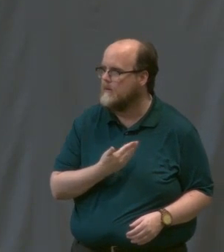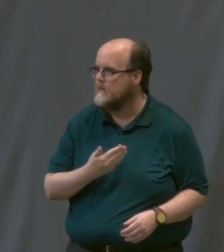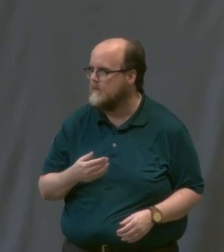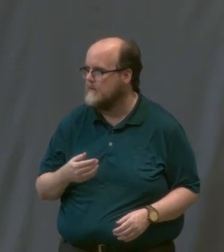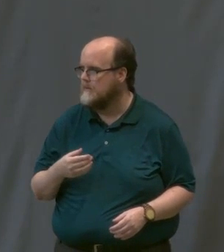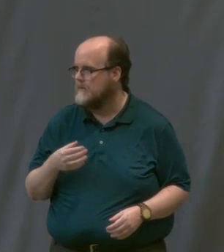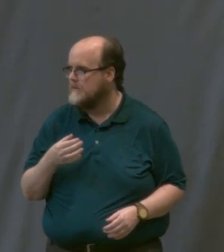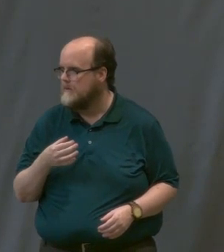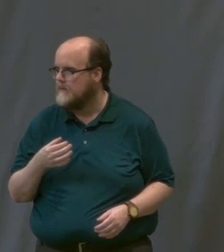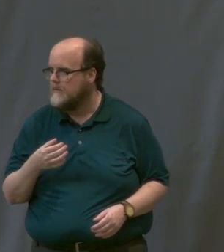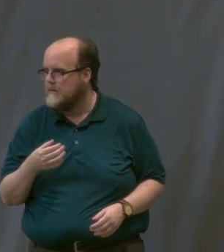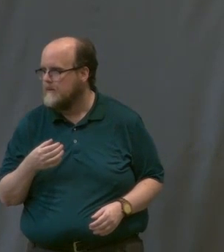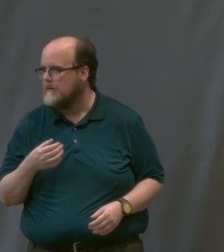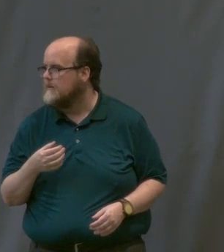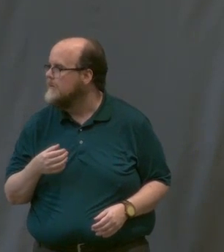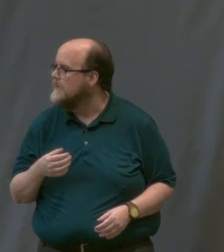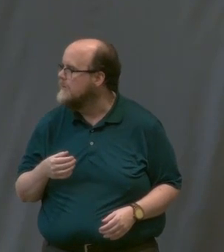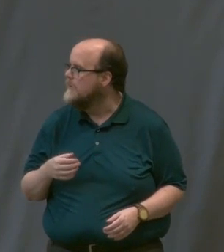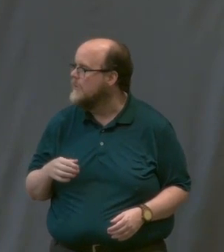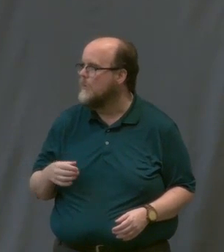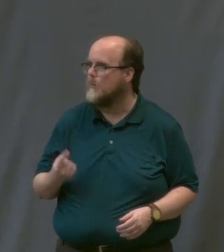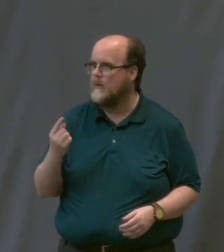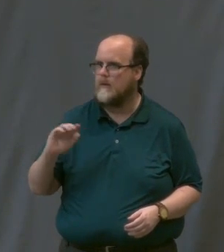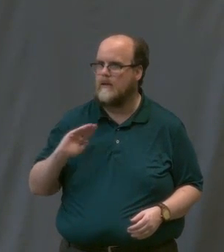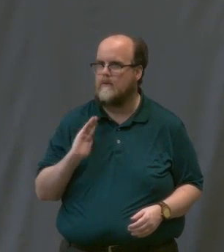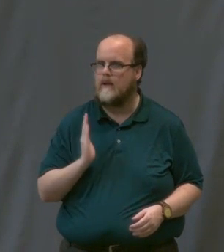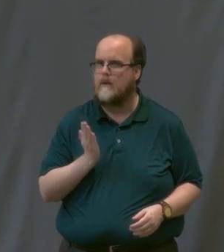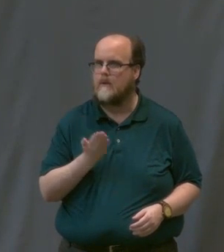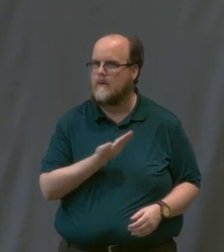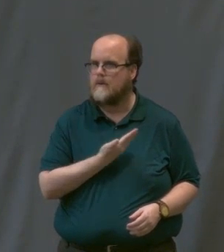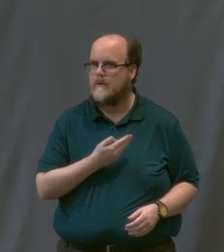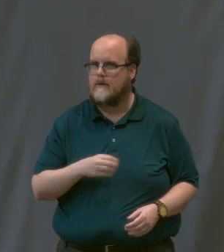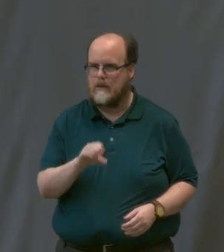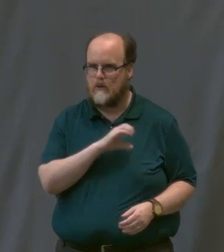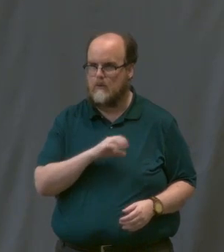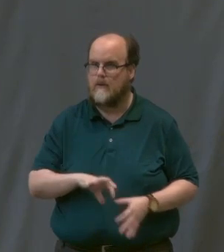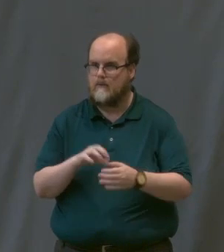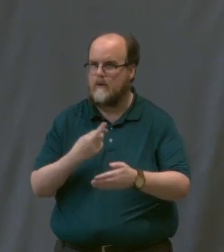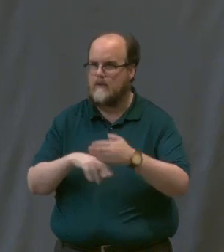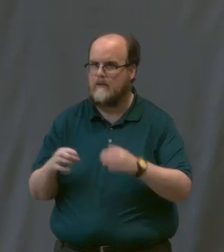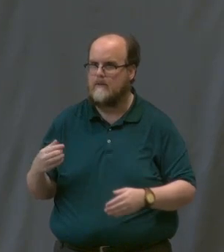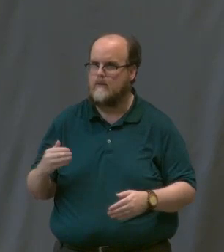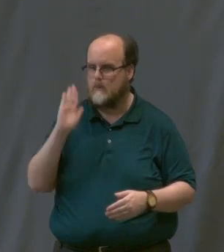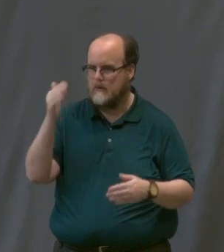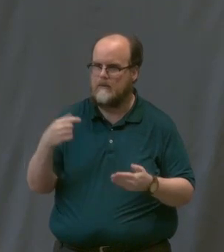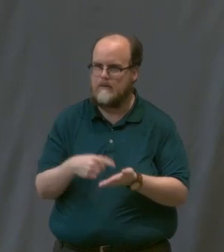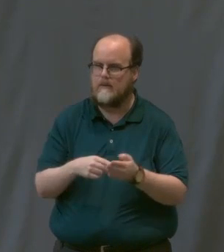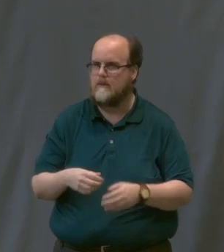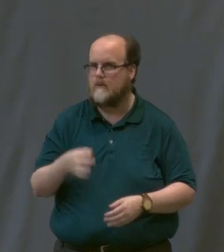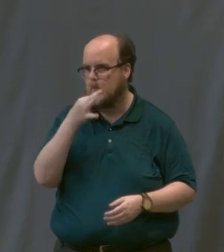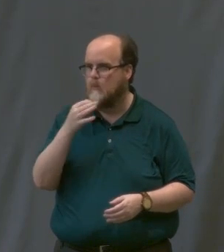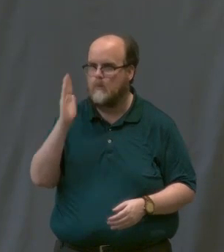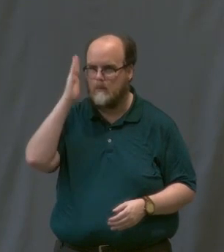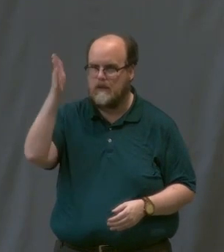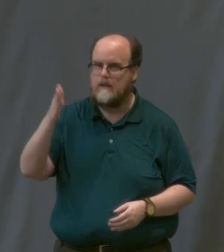upcoming. What's happening here? One of our upcoming characteristic of Revelation, just to give you a little heads up, is